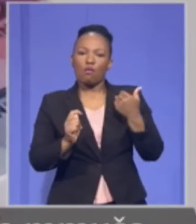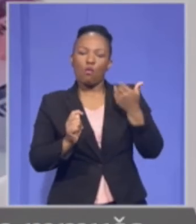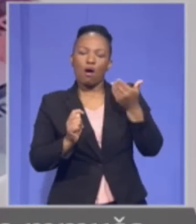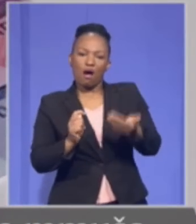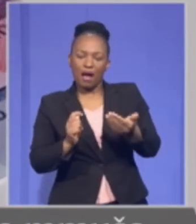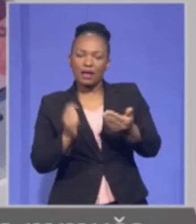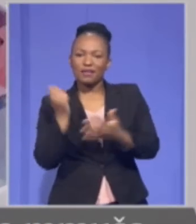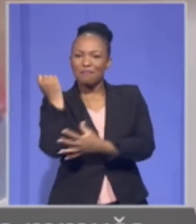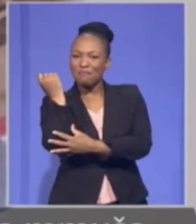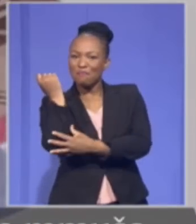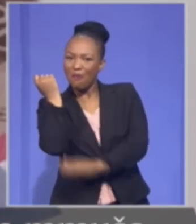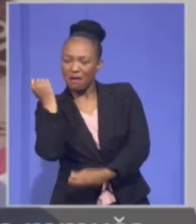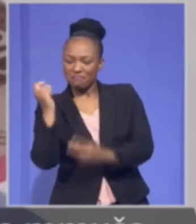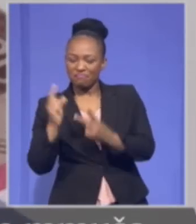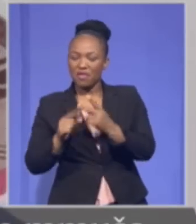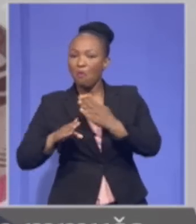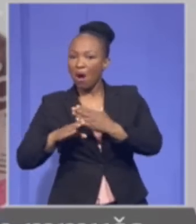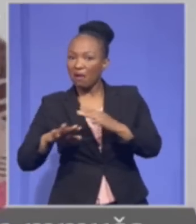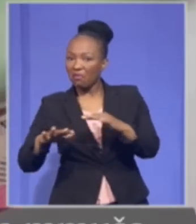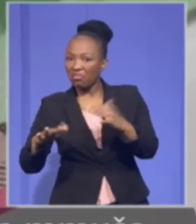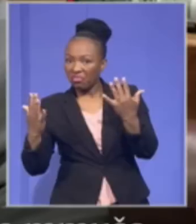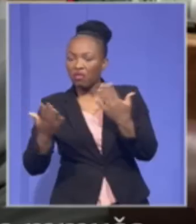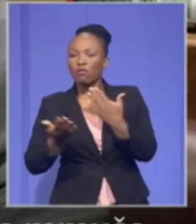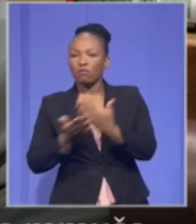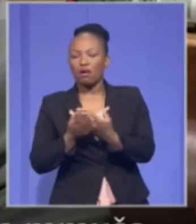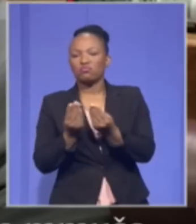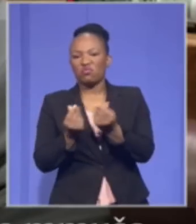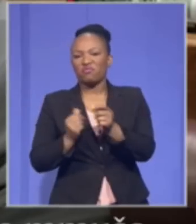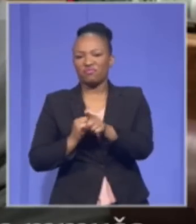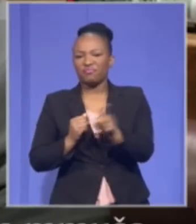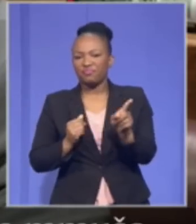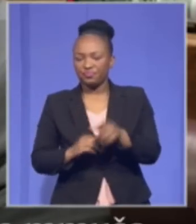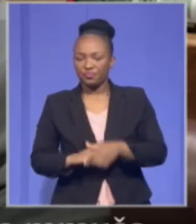ya mešomo. You've got to also contain